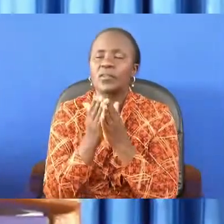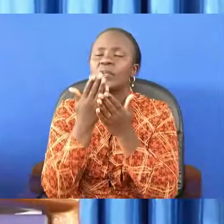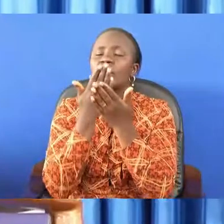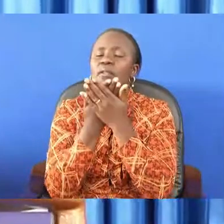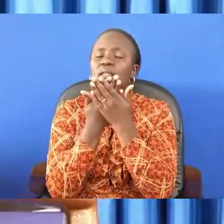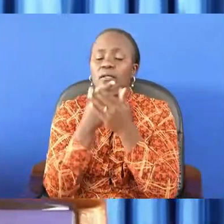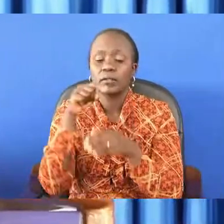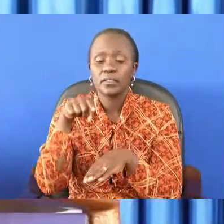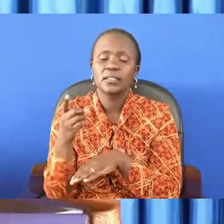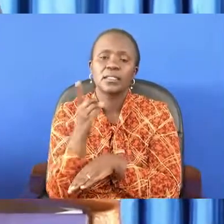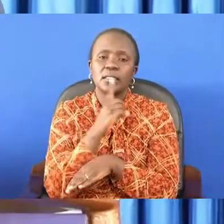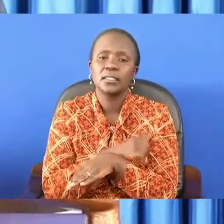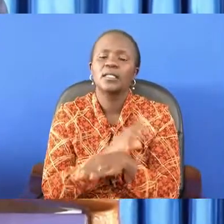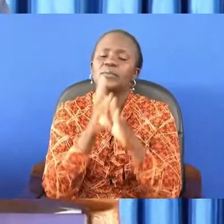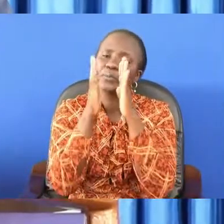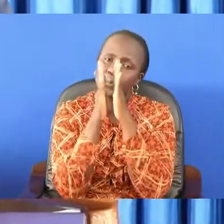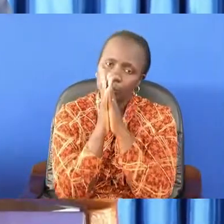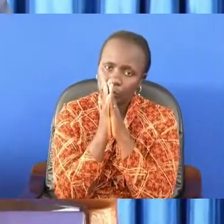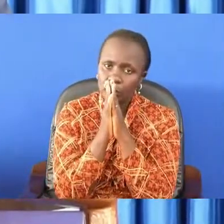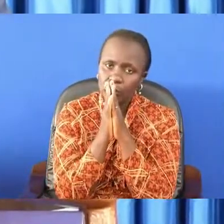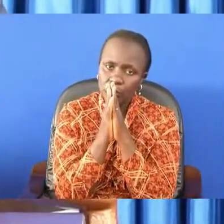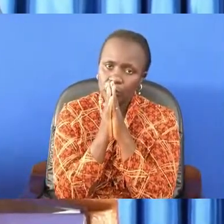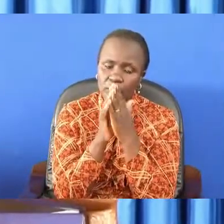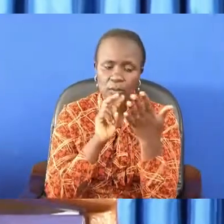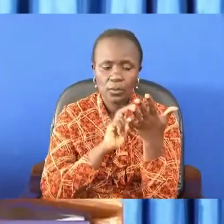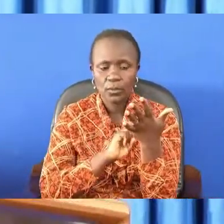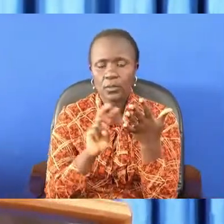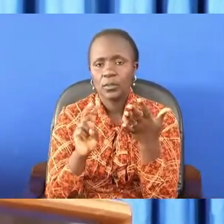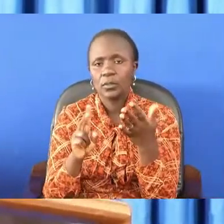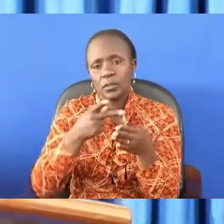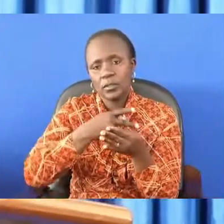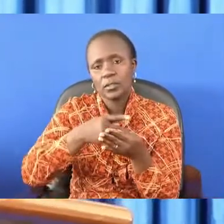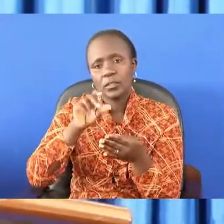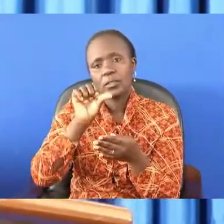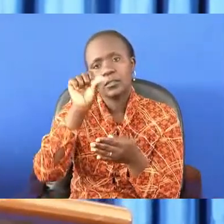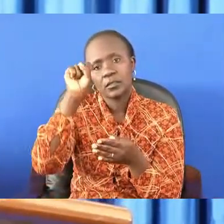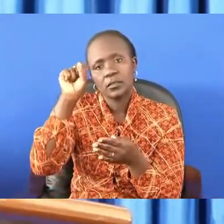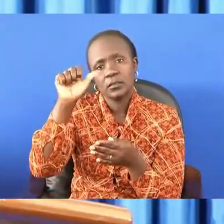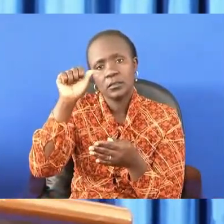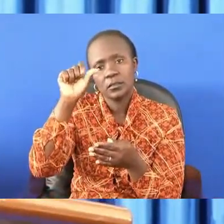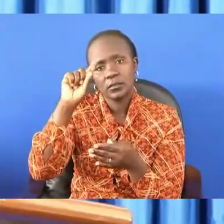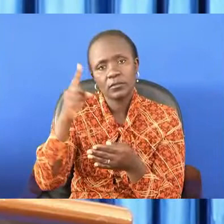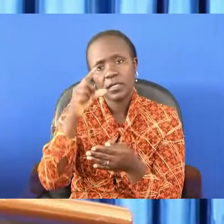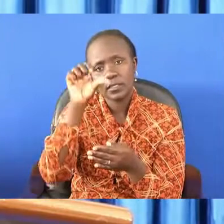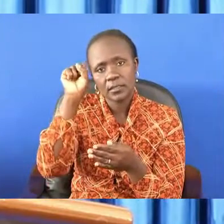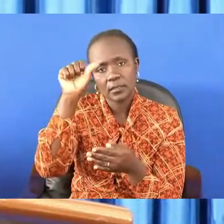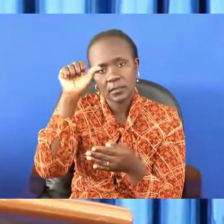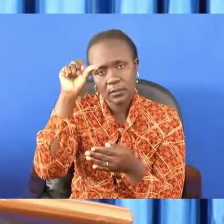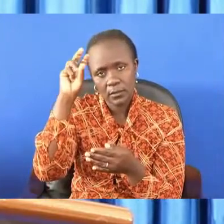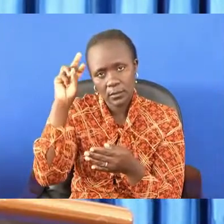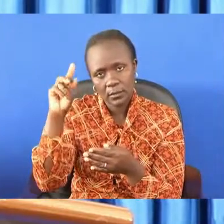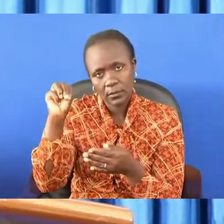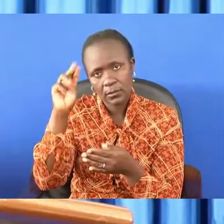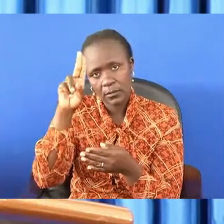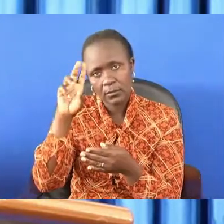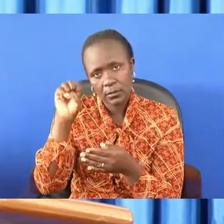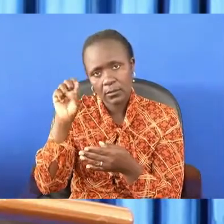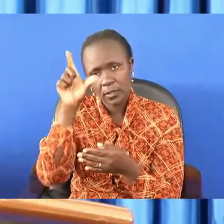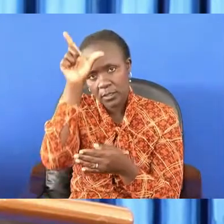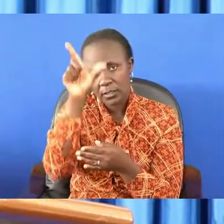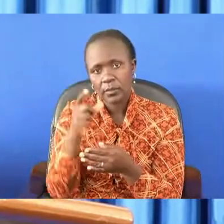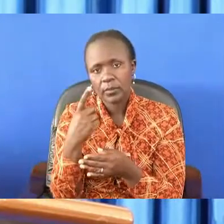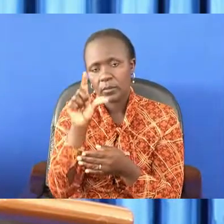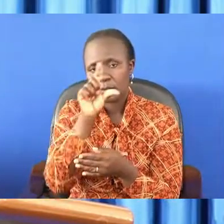God, today as we pray, we look unto the book of Samuel chapter 1 verse 16 and